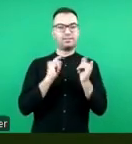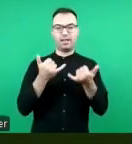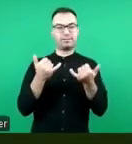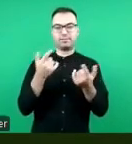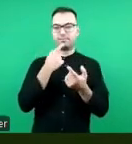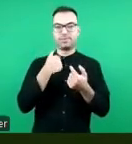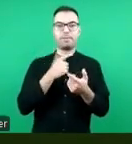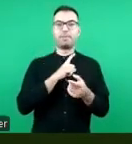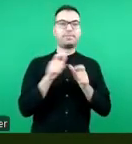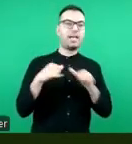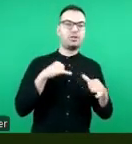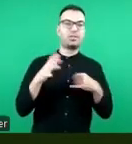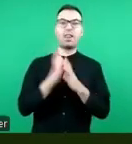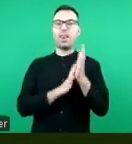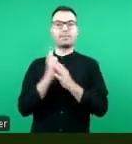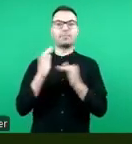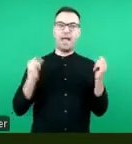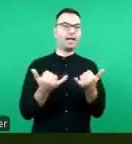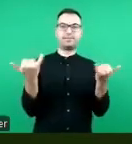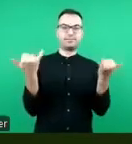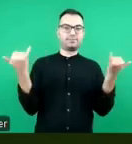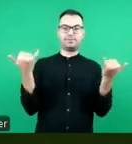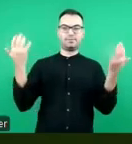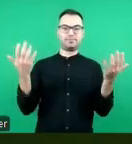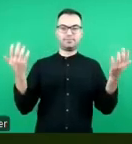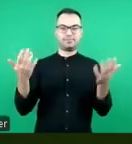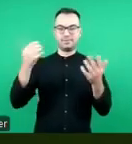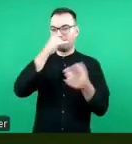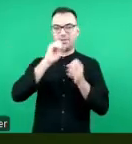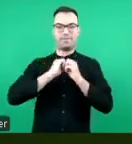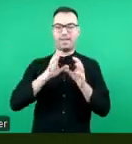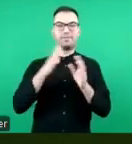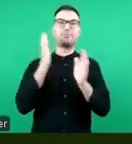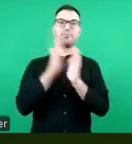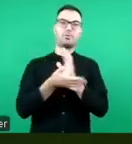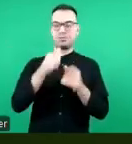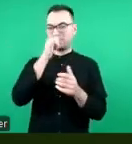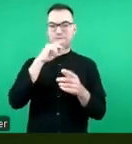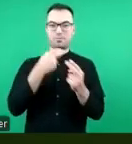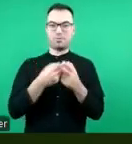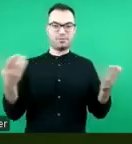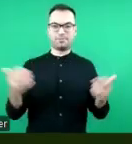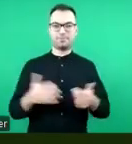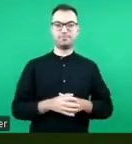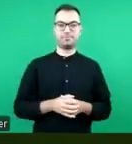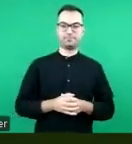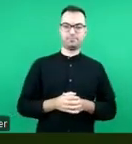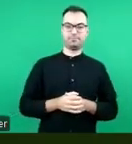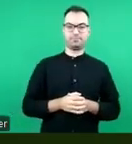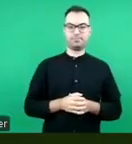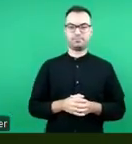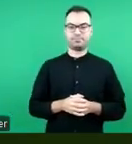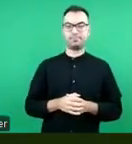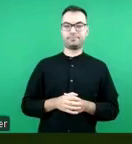should I manage my forest, and you can't explain that in a very simple way to forest managers or in a very